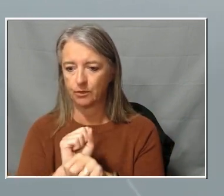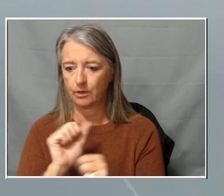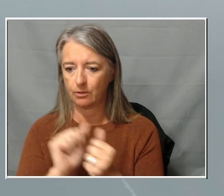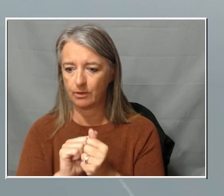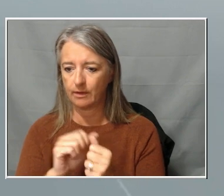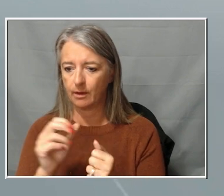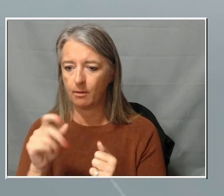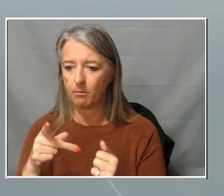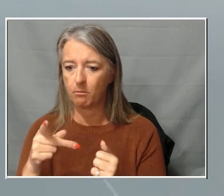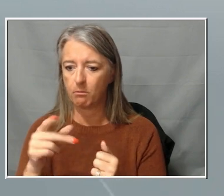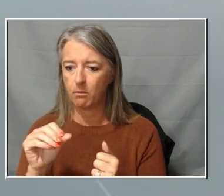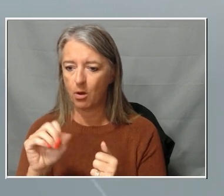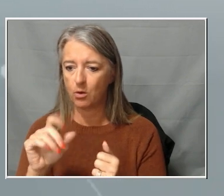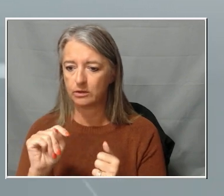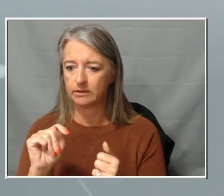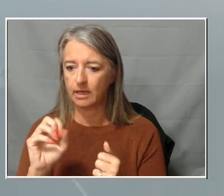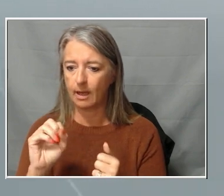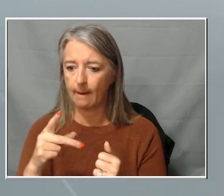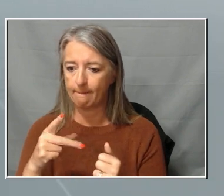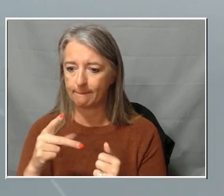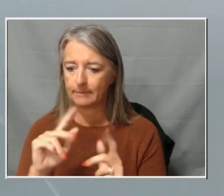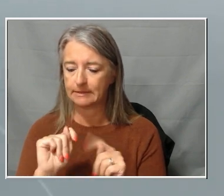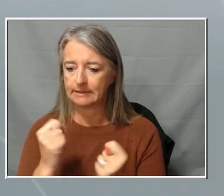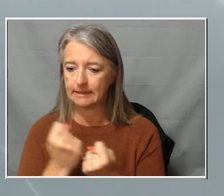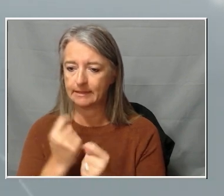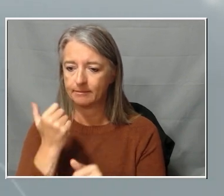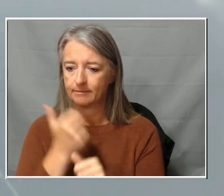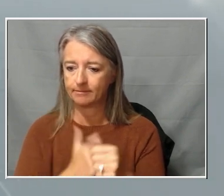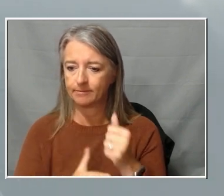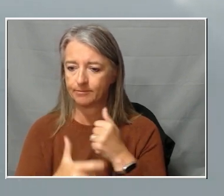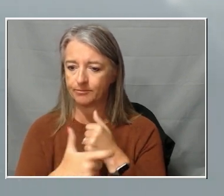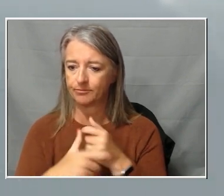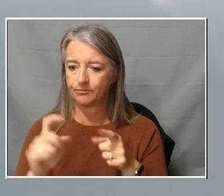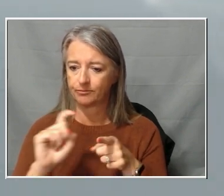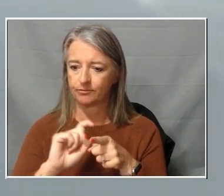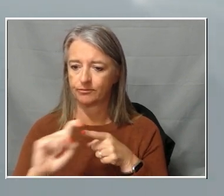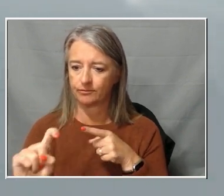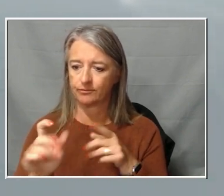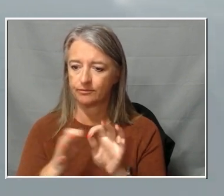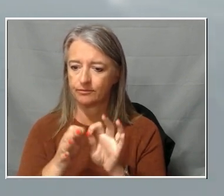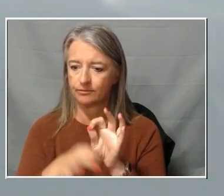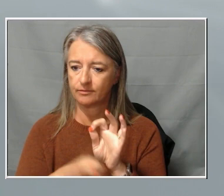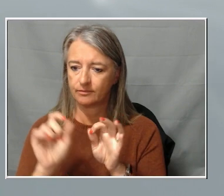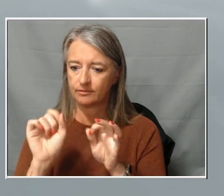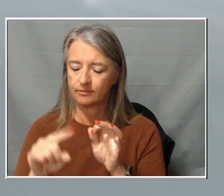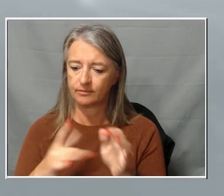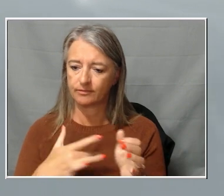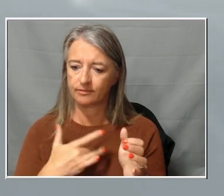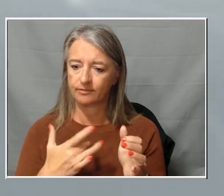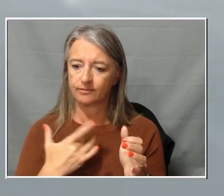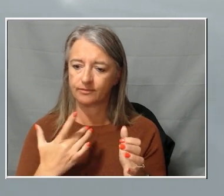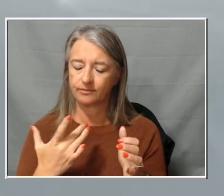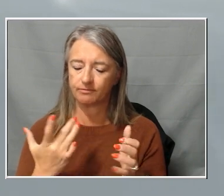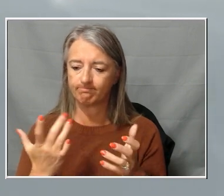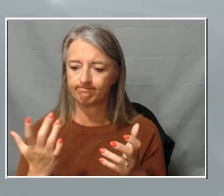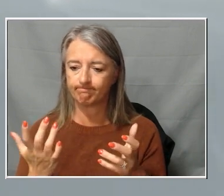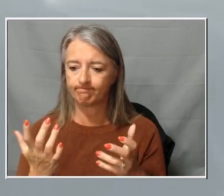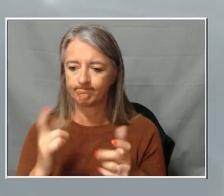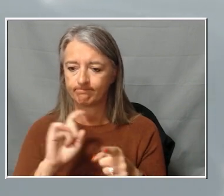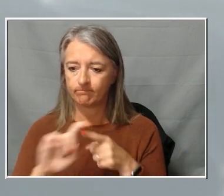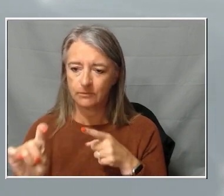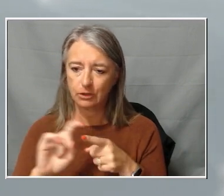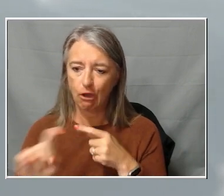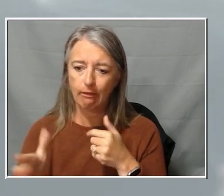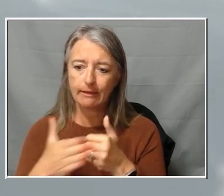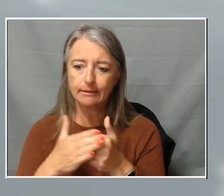team, and every time we would call with even the simplest questions, it felt like we were just calling a neighbor or